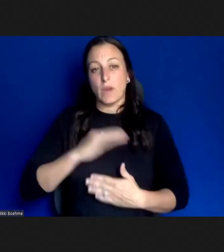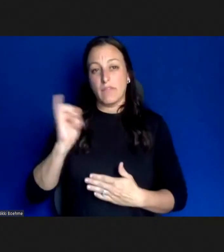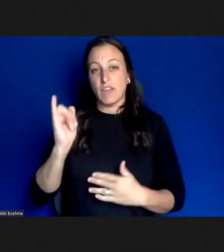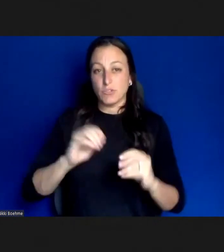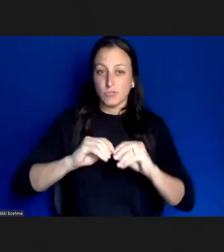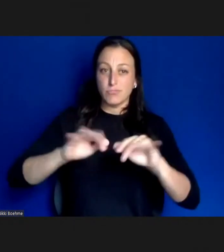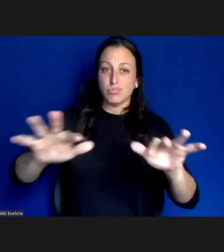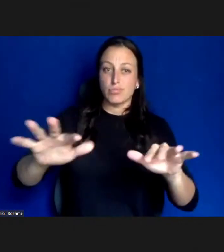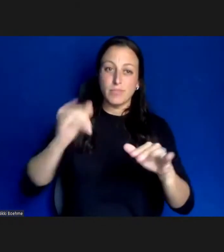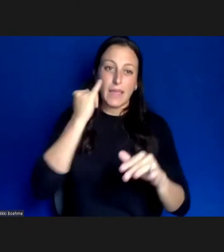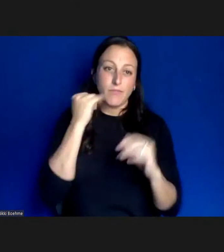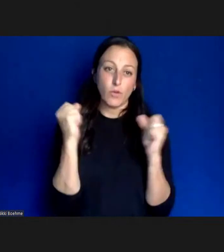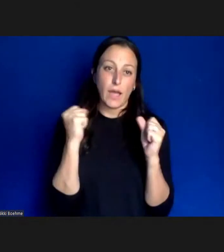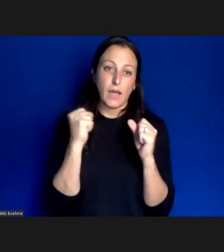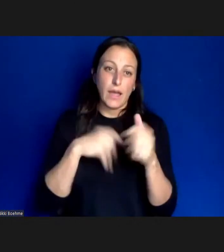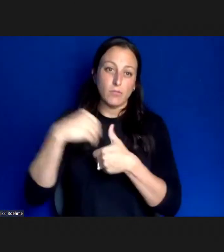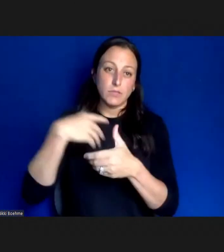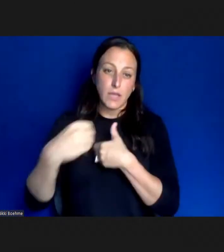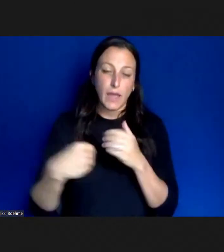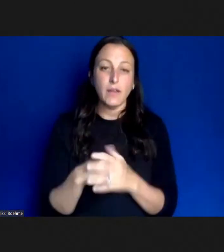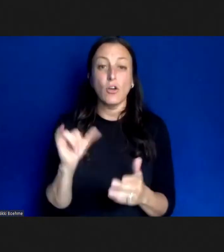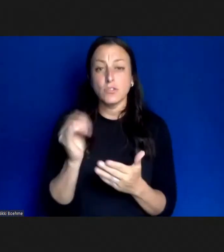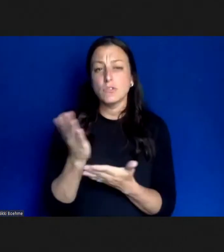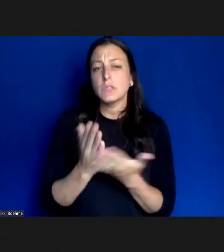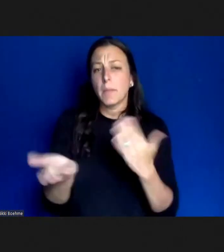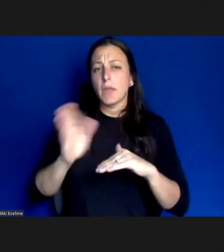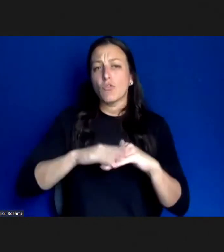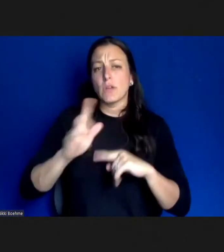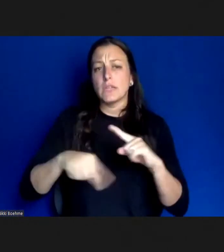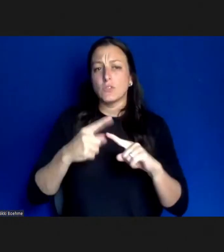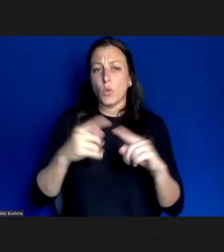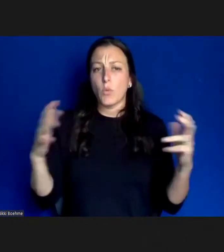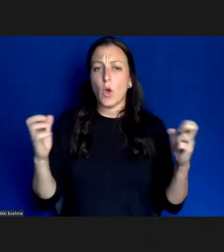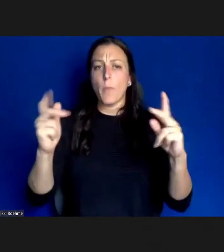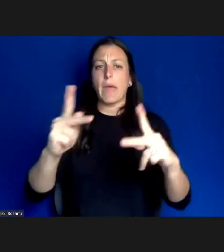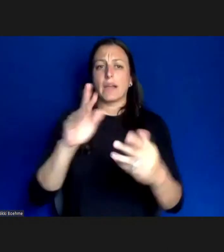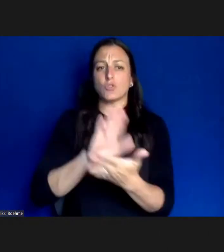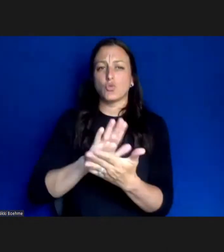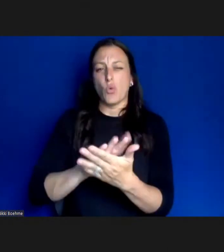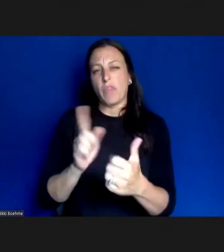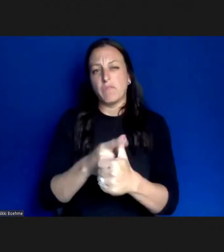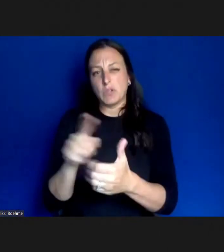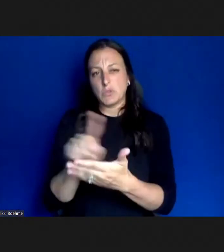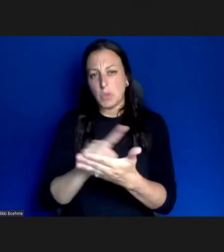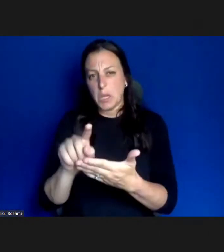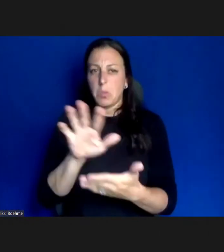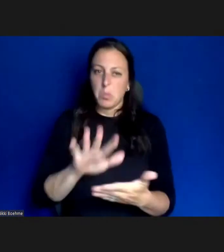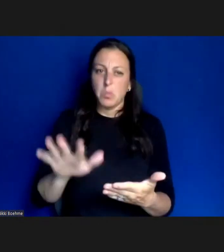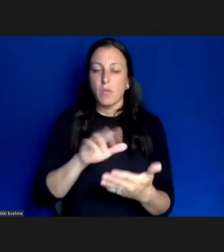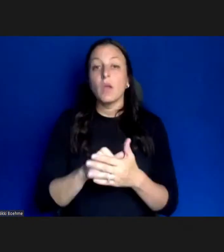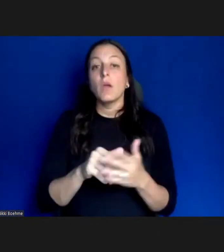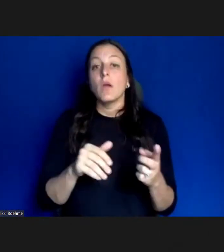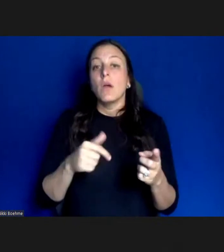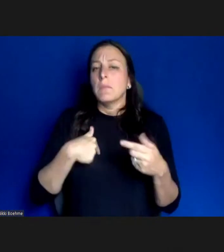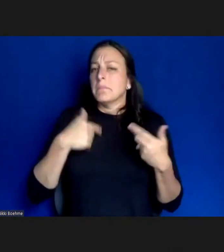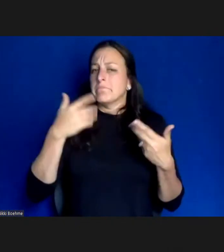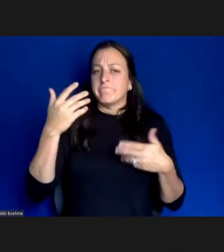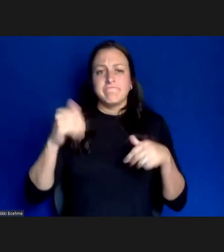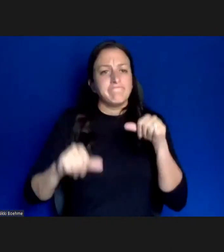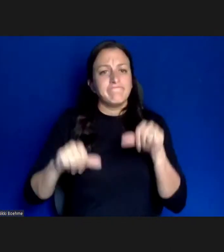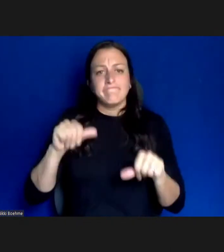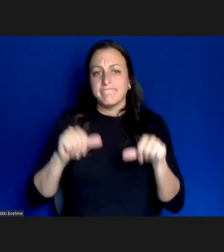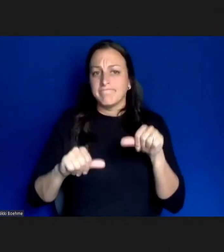some increase in respiratory infections when kids come back to school. I am not sure that